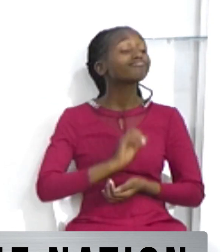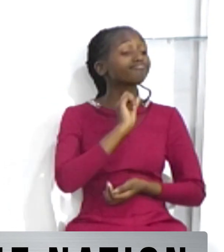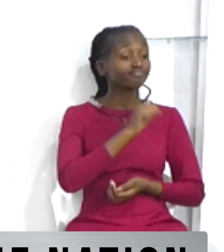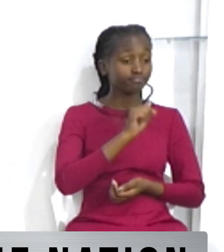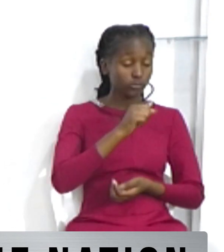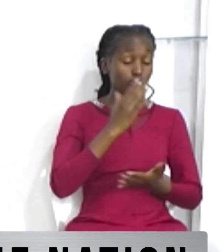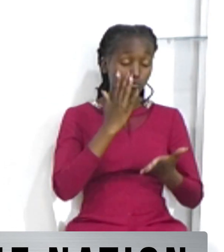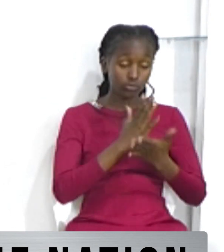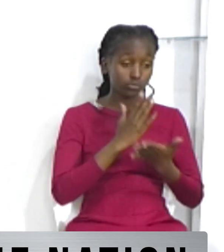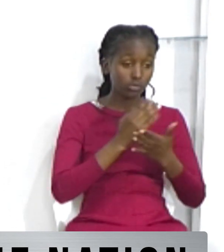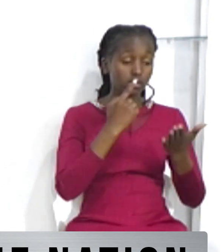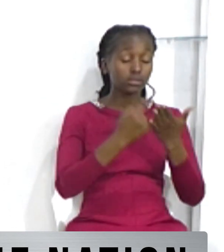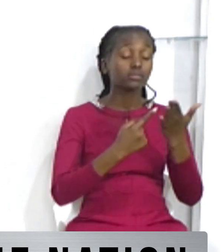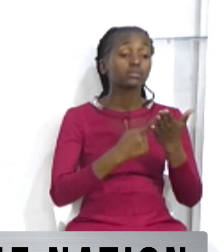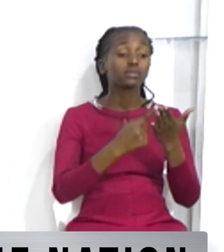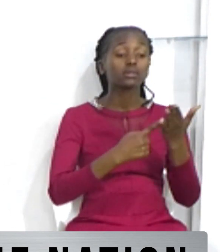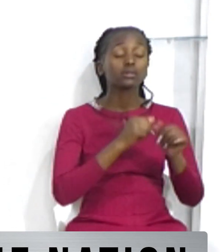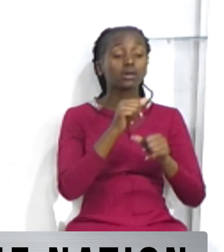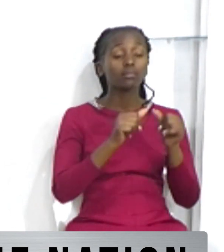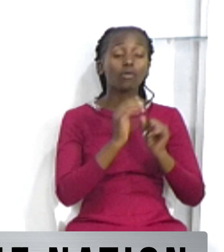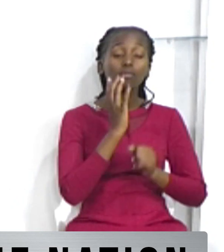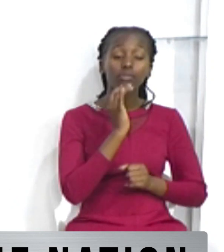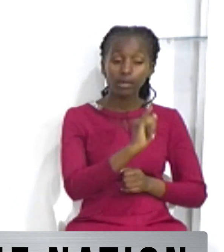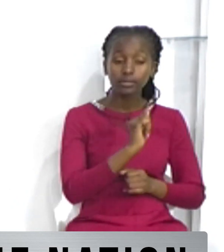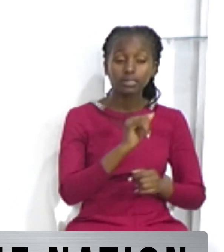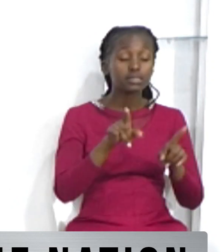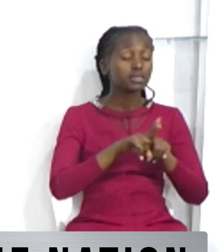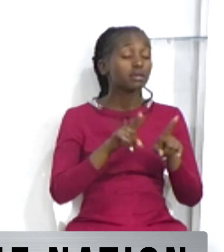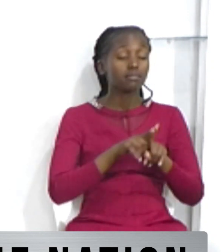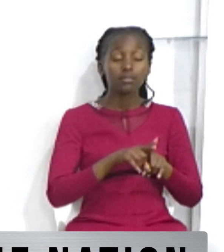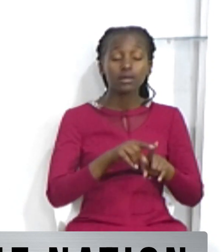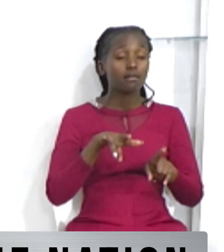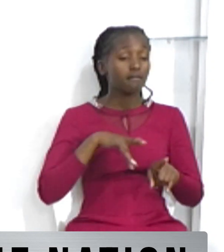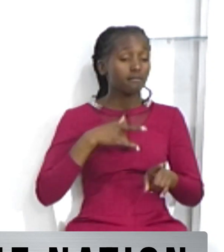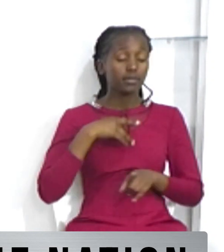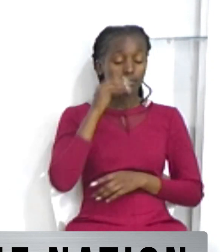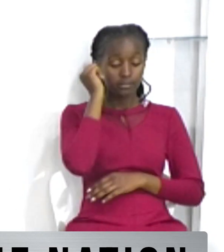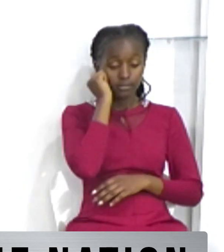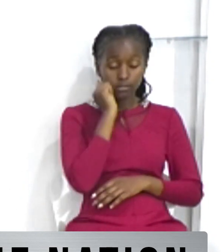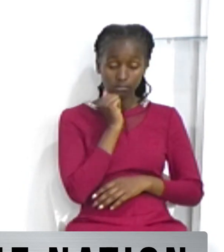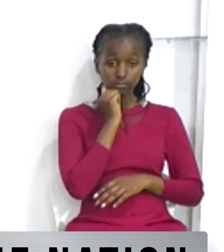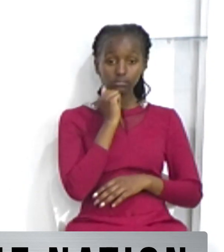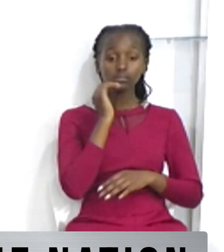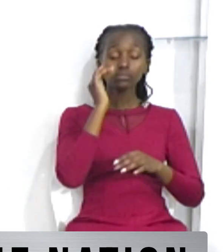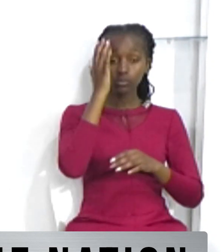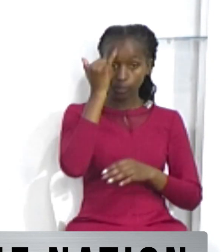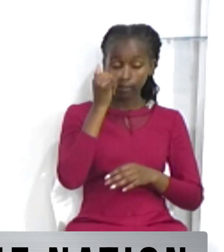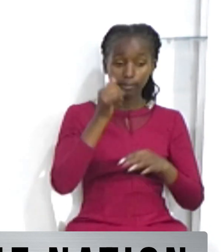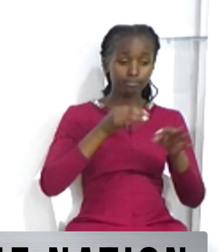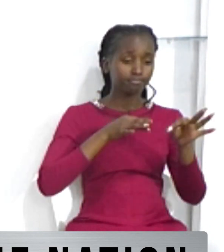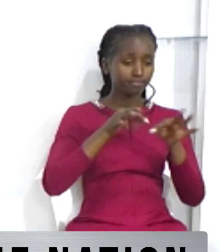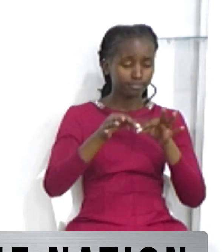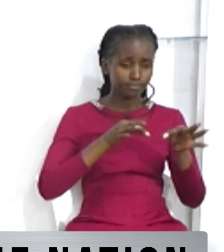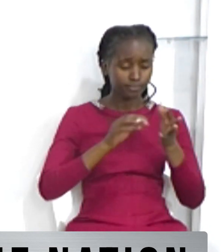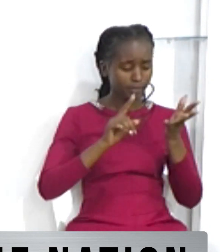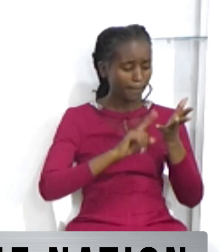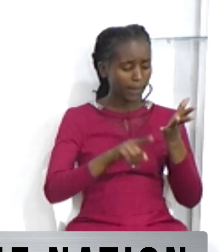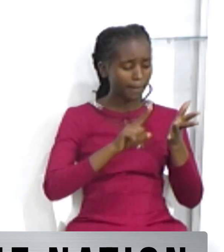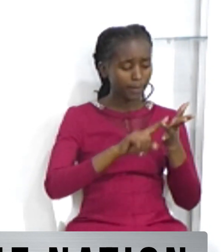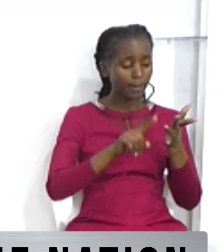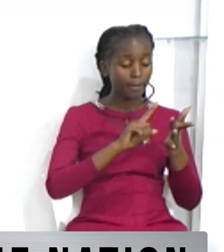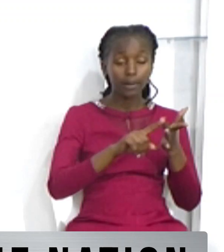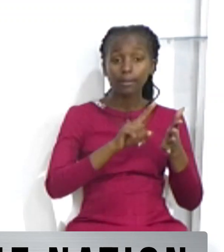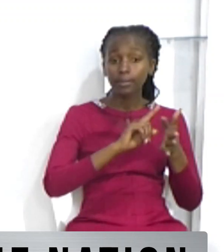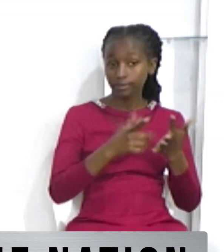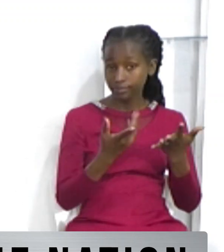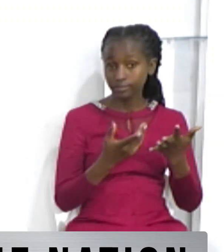Right. And it's so sad, and it's because she highlights State House being